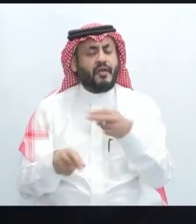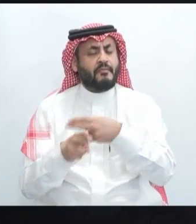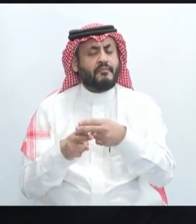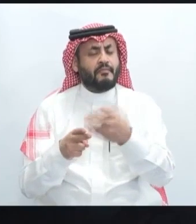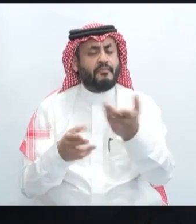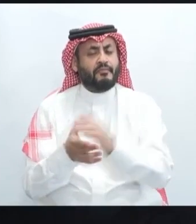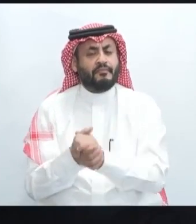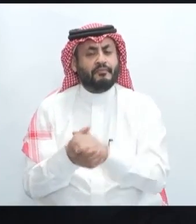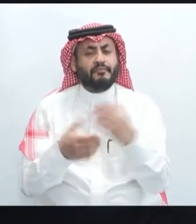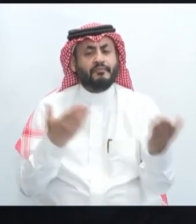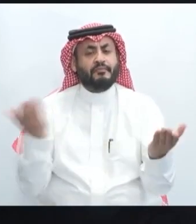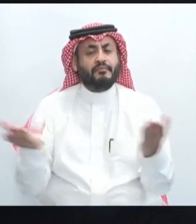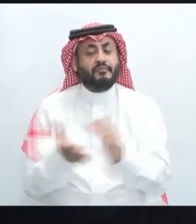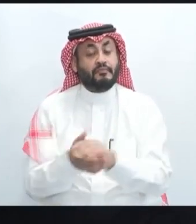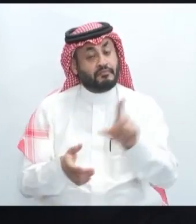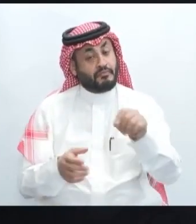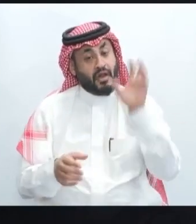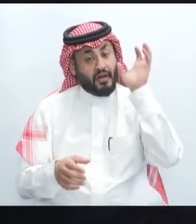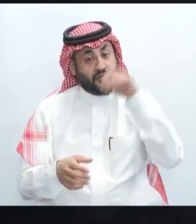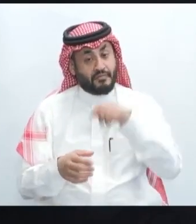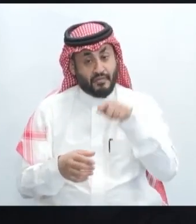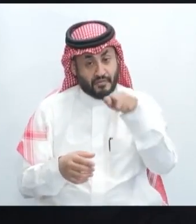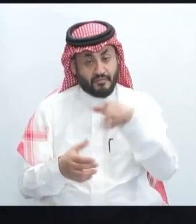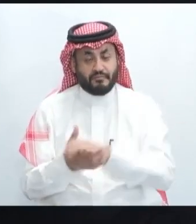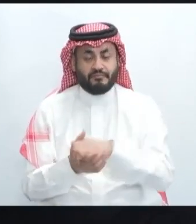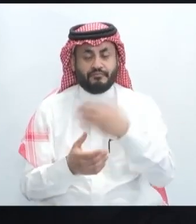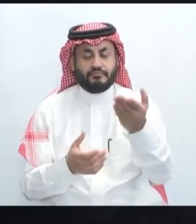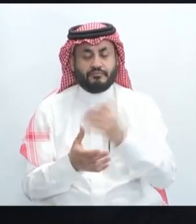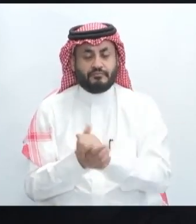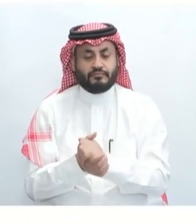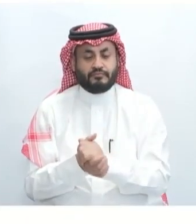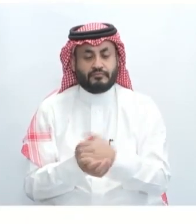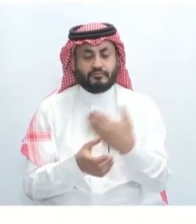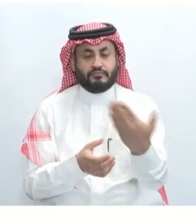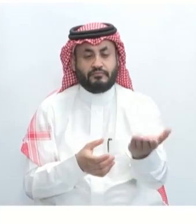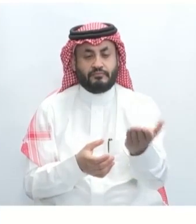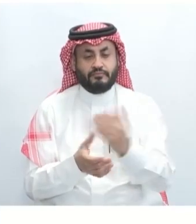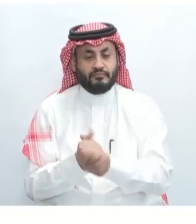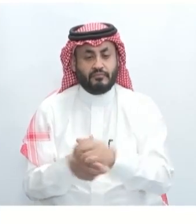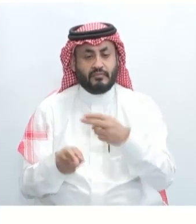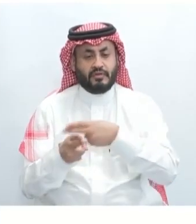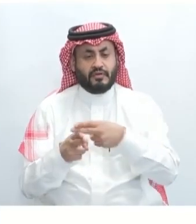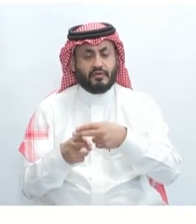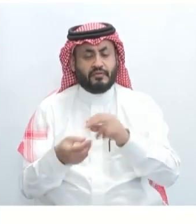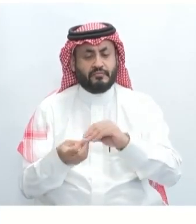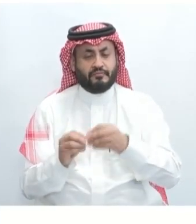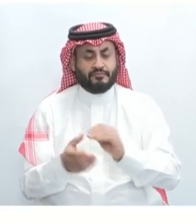brown? Yes, excellent. Can you point? Yes, excellent. So this is the bird. It's what?